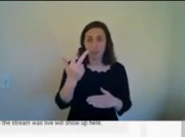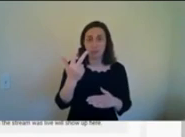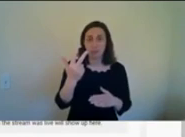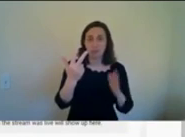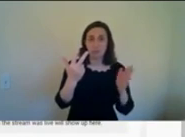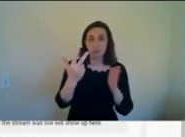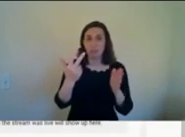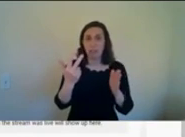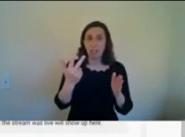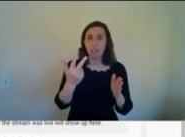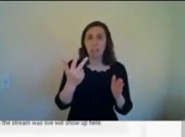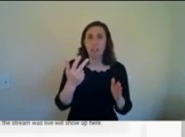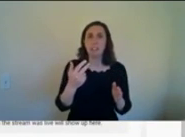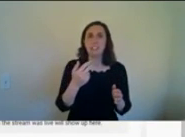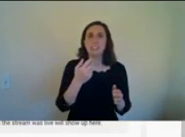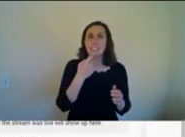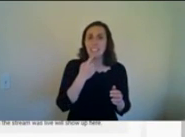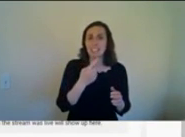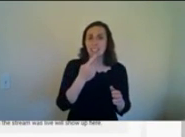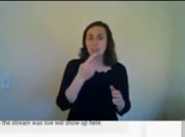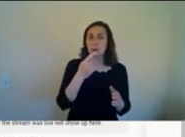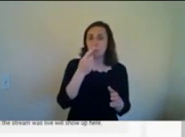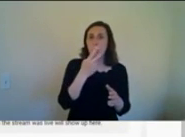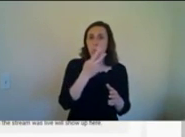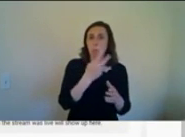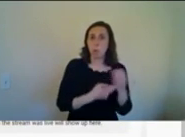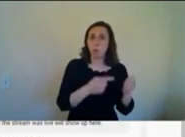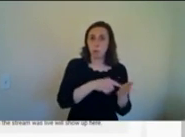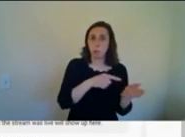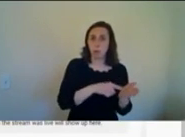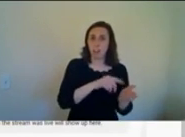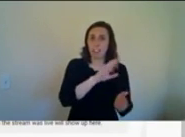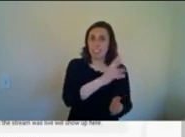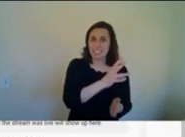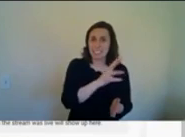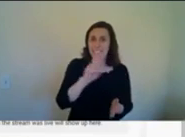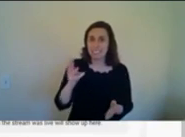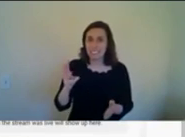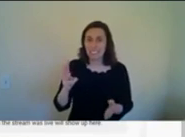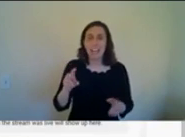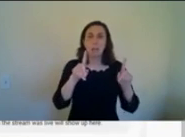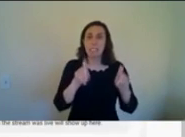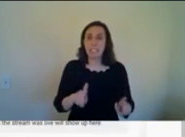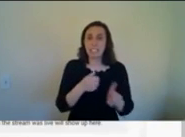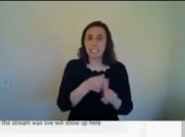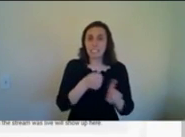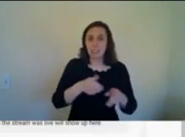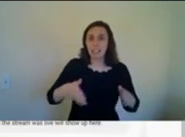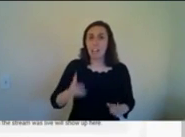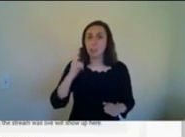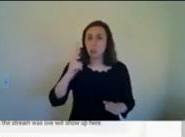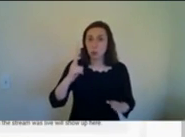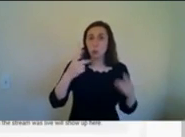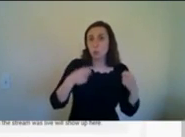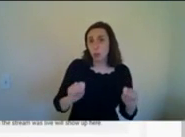These are both due on the 6th, and the test itself allows 2 attempts. And this was the